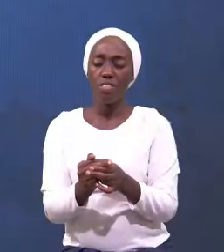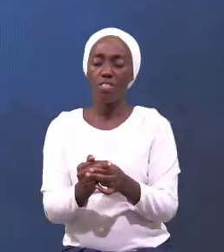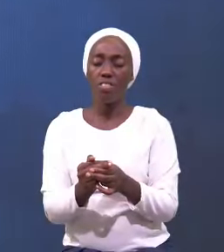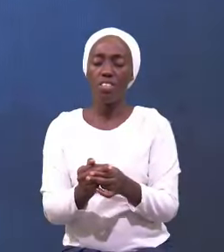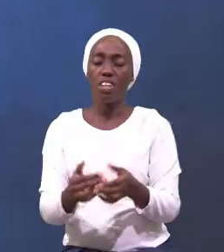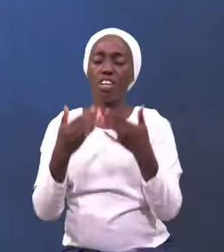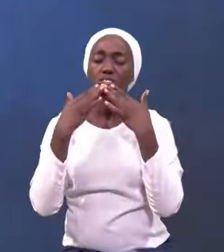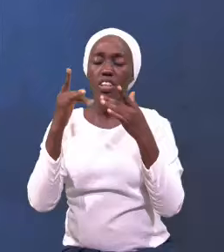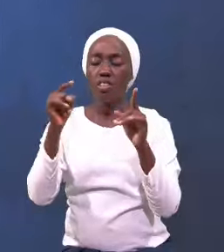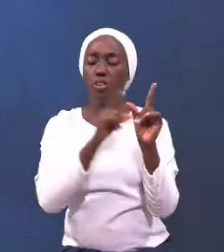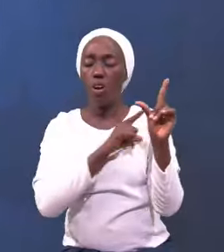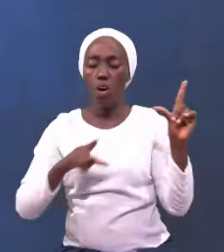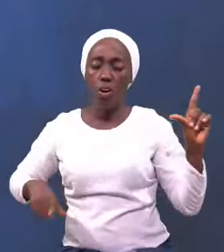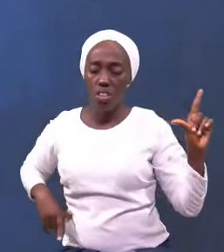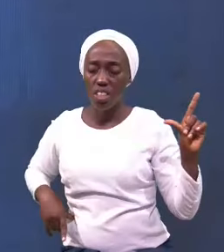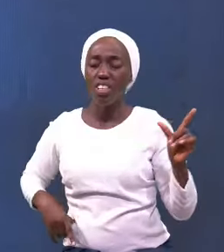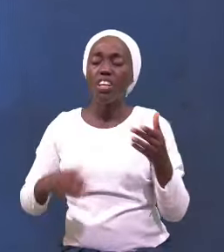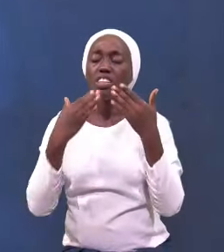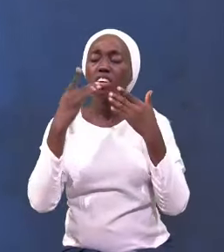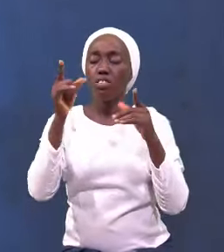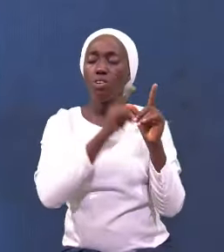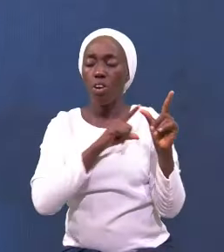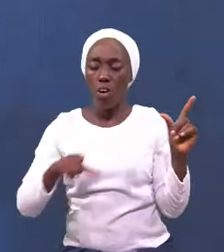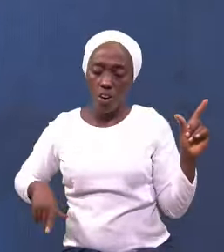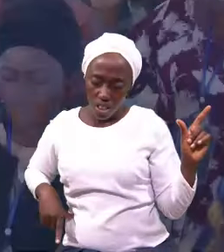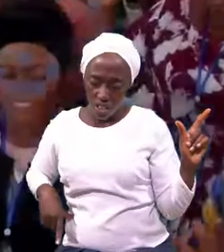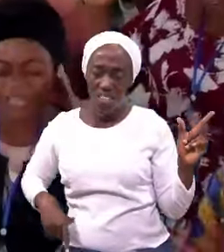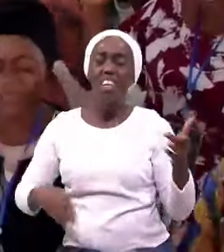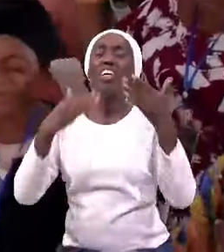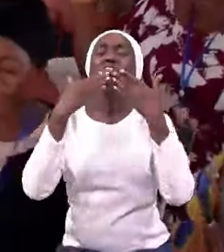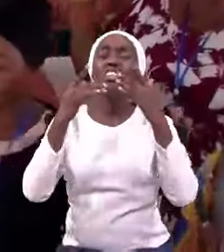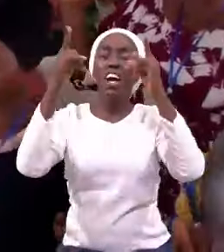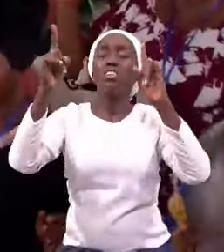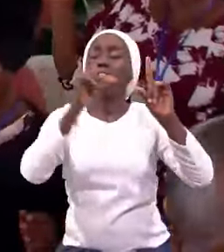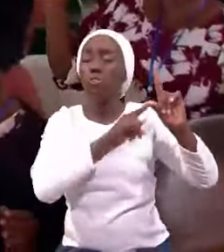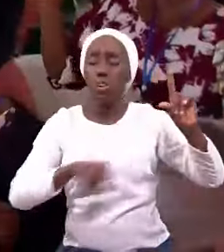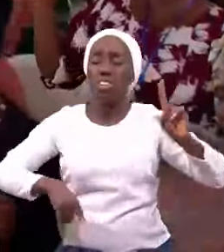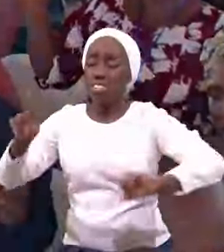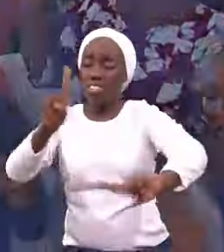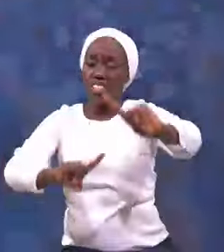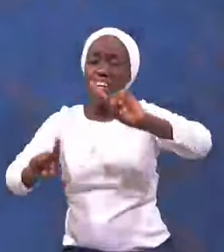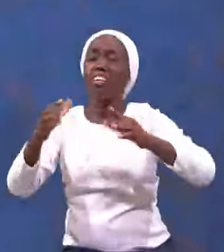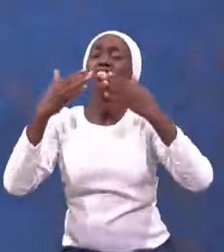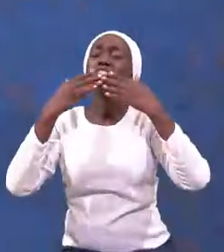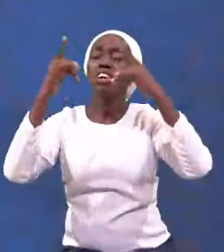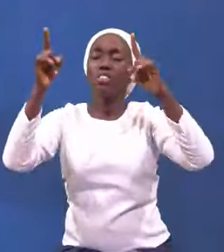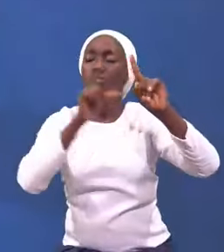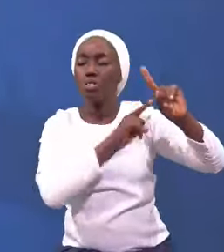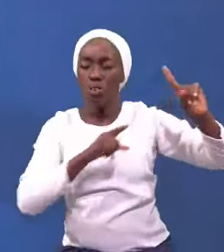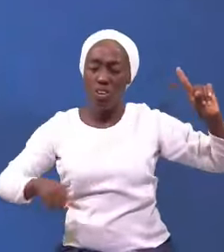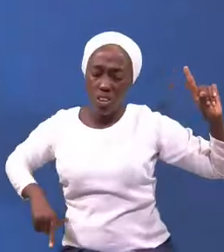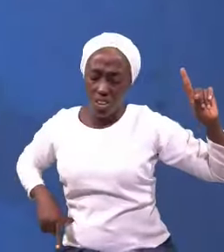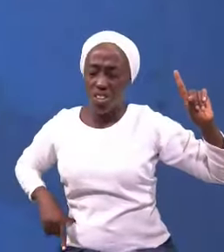Thank you, Lord. Thank you, Lord. Thank you, Lord. Go to